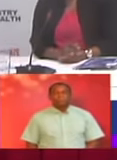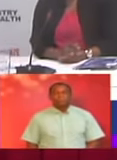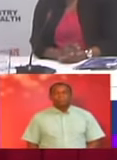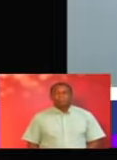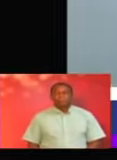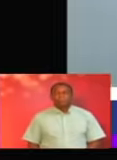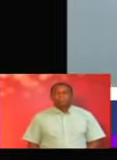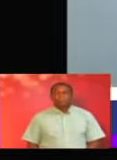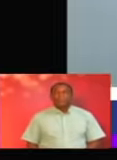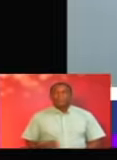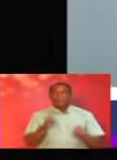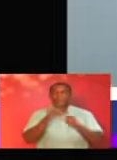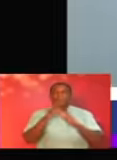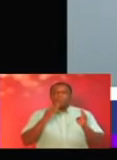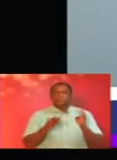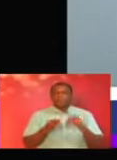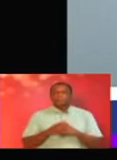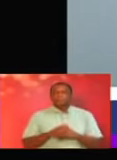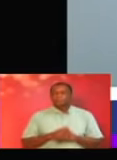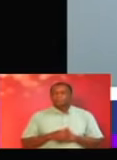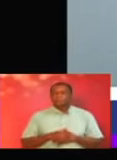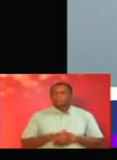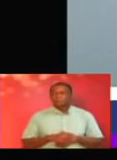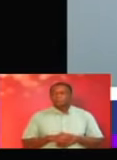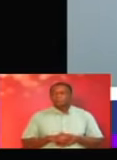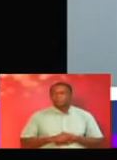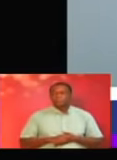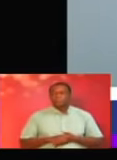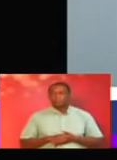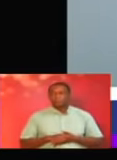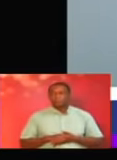Good morning, Terry Brown Campbell from TTT News.